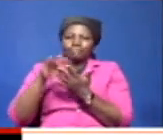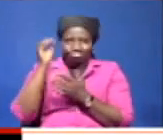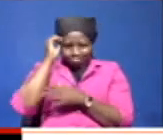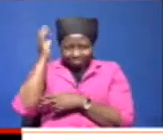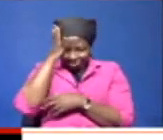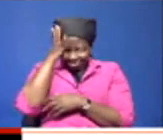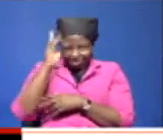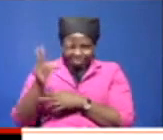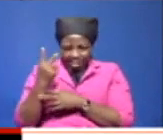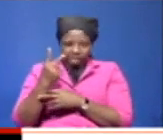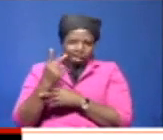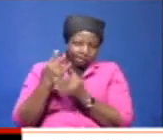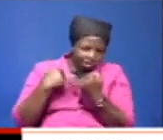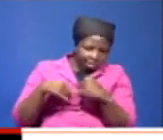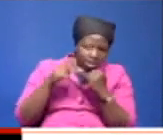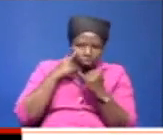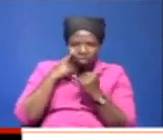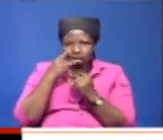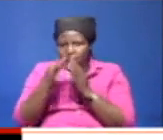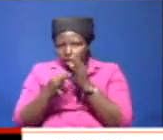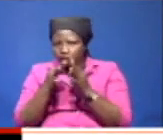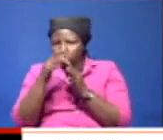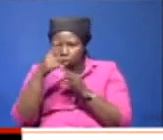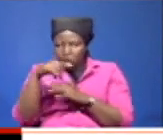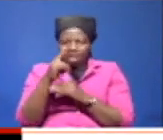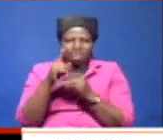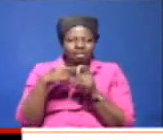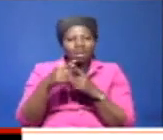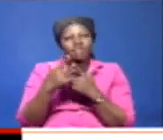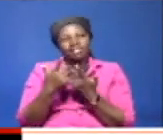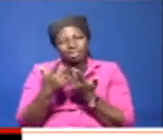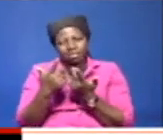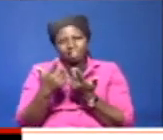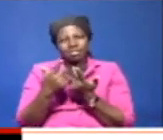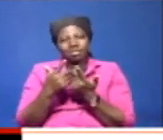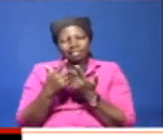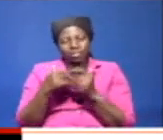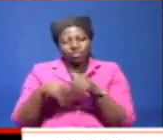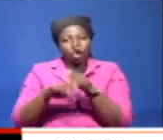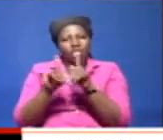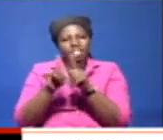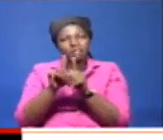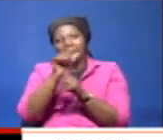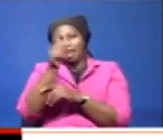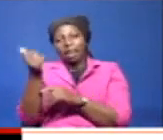You'll amend some things here and there. And then you just treat it like any other stage. Yeah, so